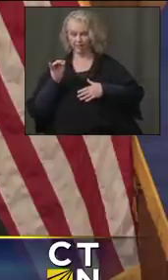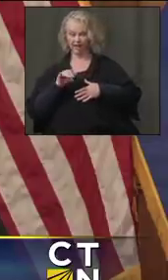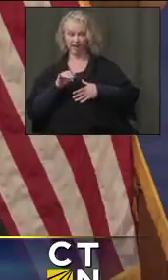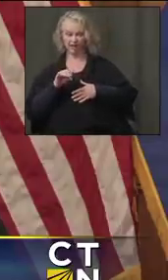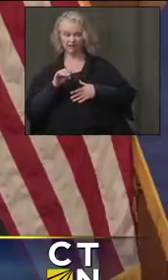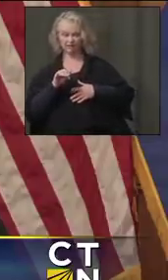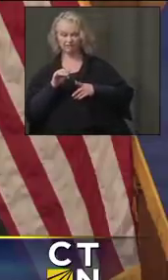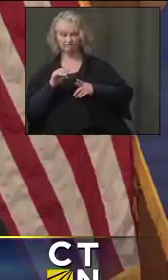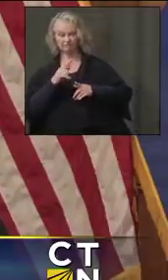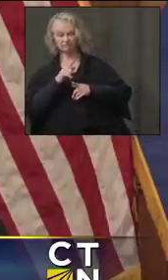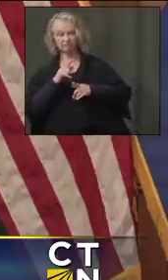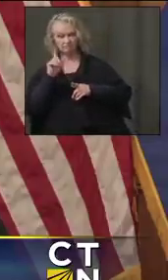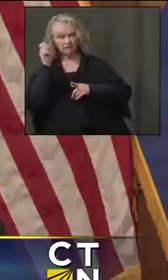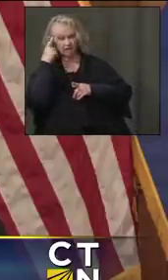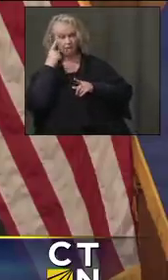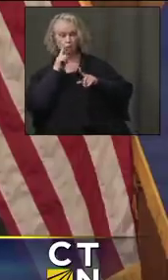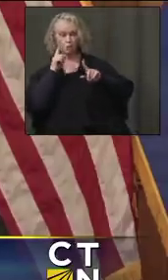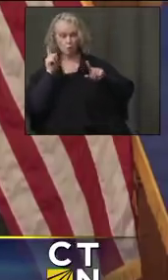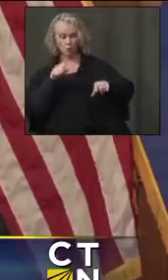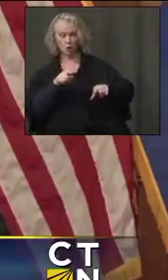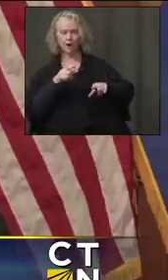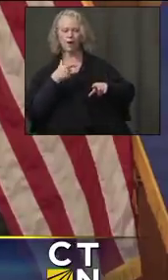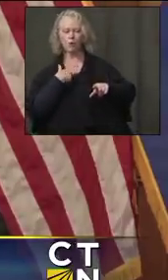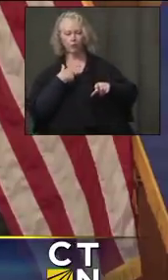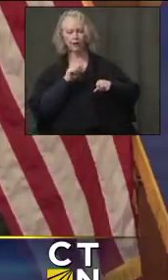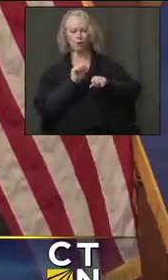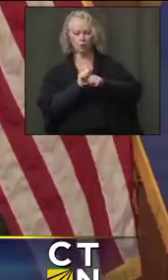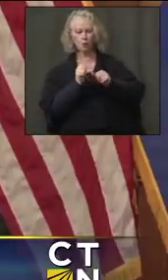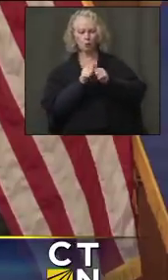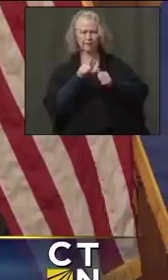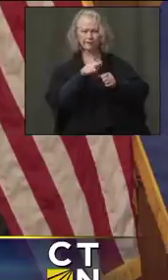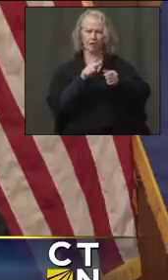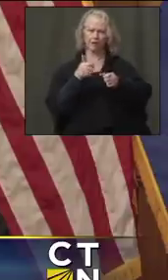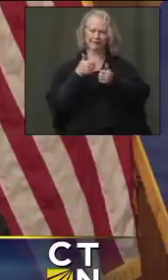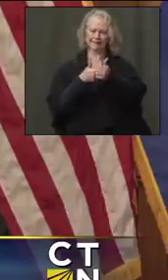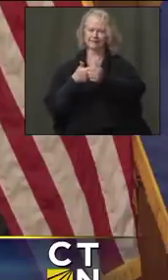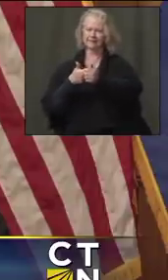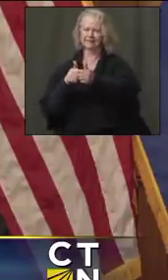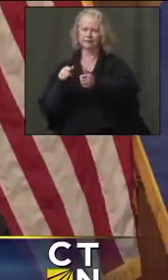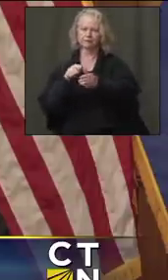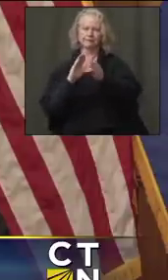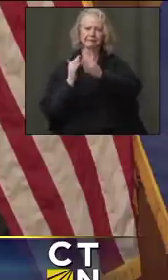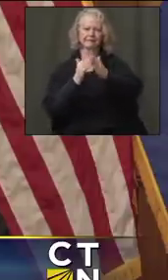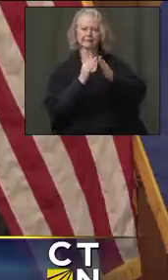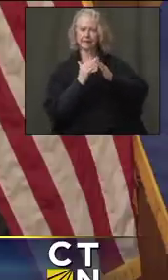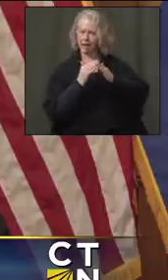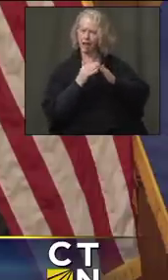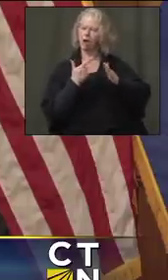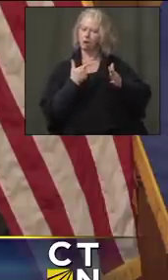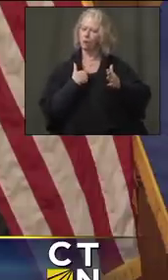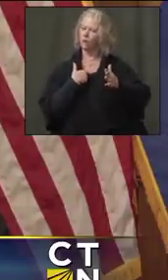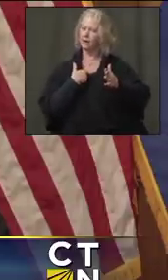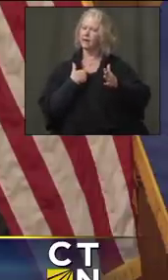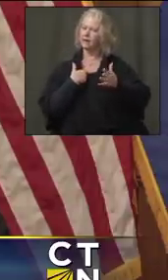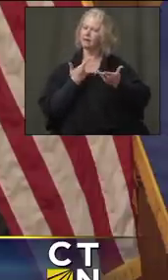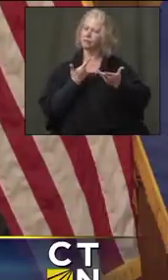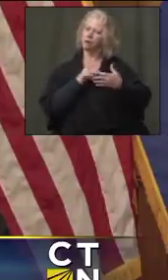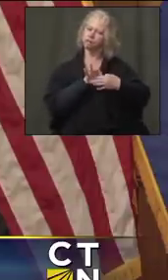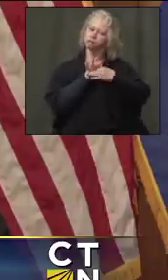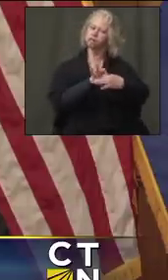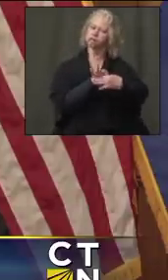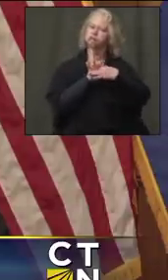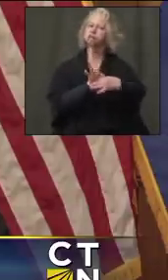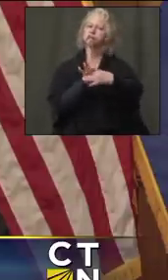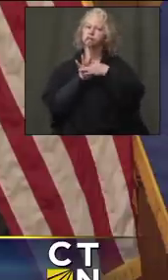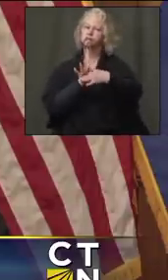an effect on the municipalities is working directly with the municipalities. So we're happy to be working with them on that issue and through our legal